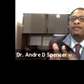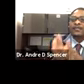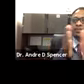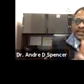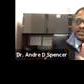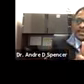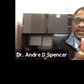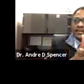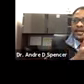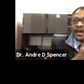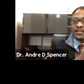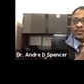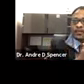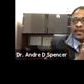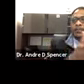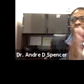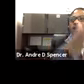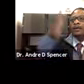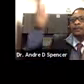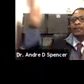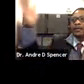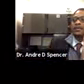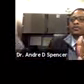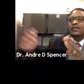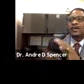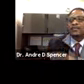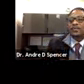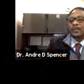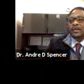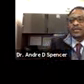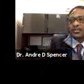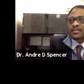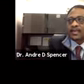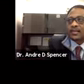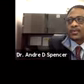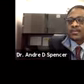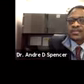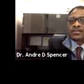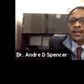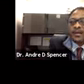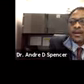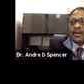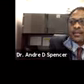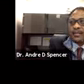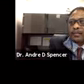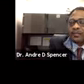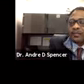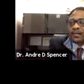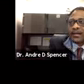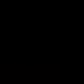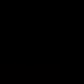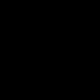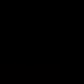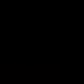opportunity for space at the high school campus because many more scholars will be actually taking courses at the